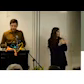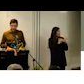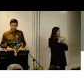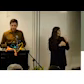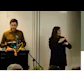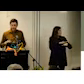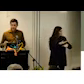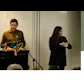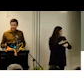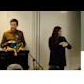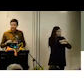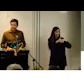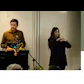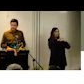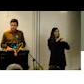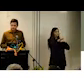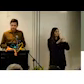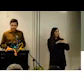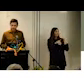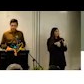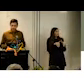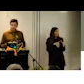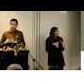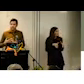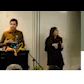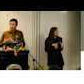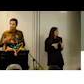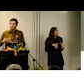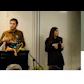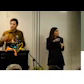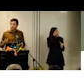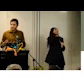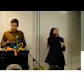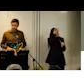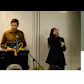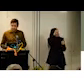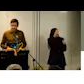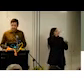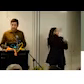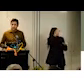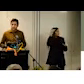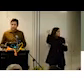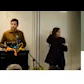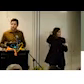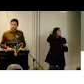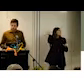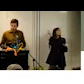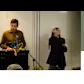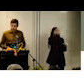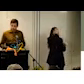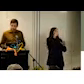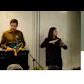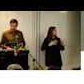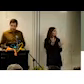time, the hippocampus gets less involved and sort of the memory or the concept comes to life in the cortex and is able to be